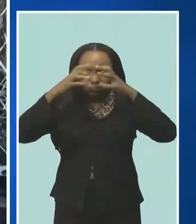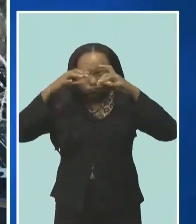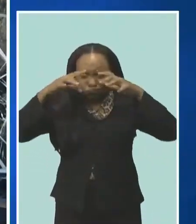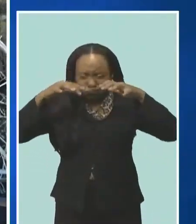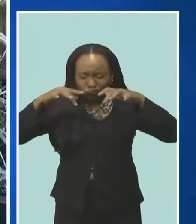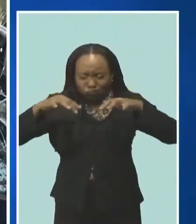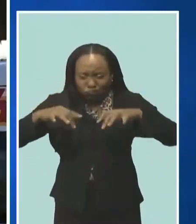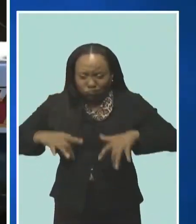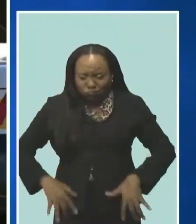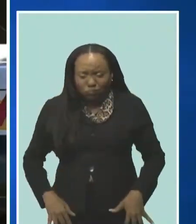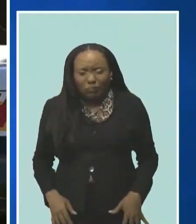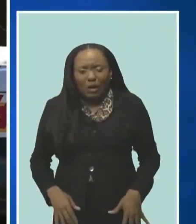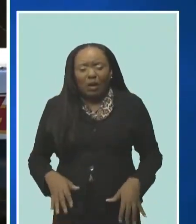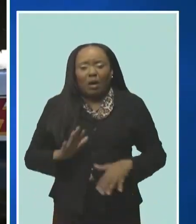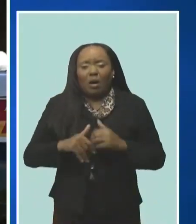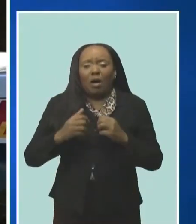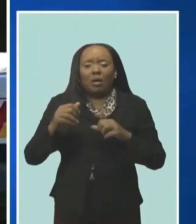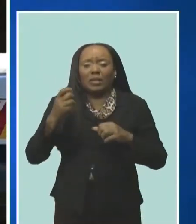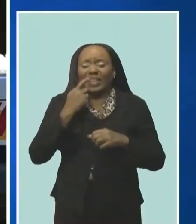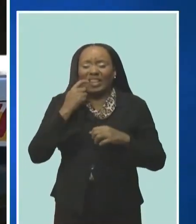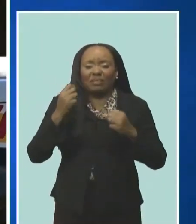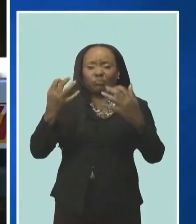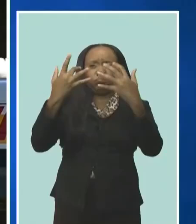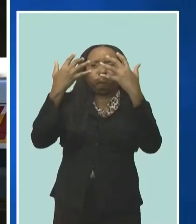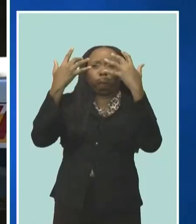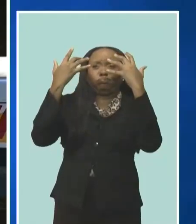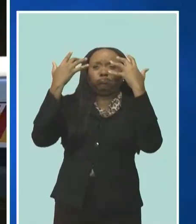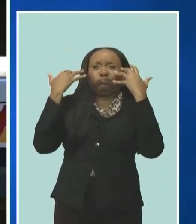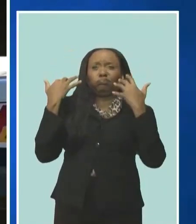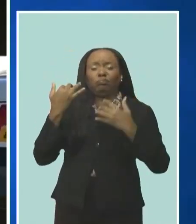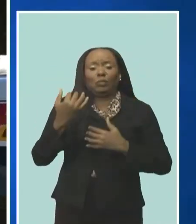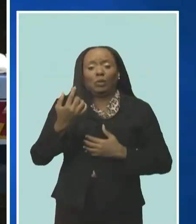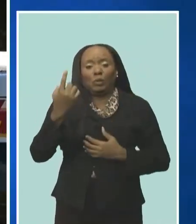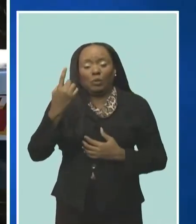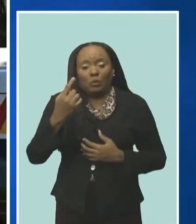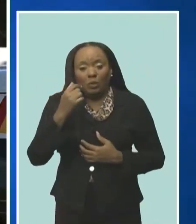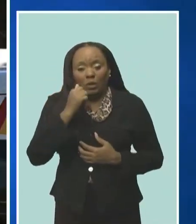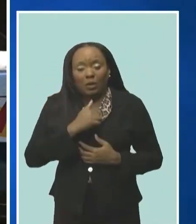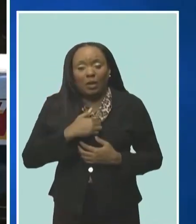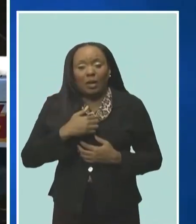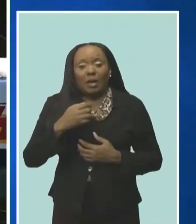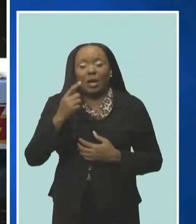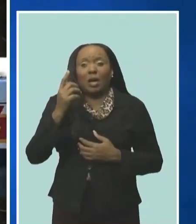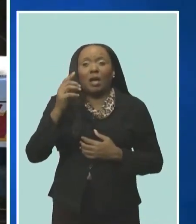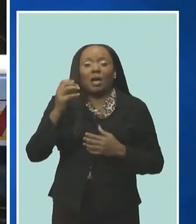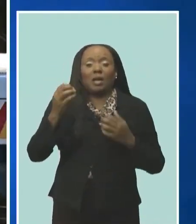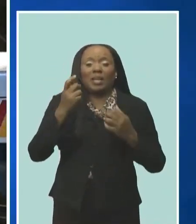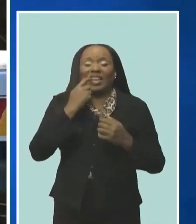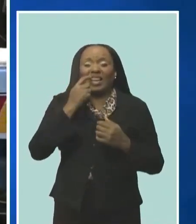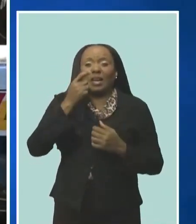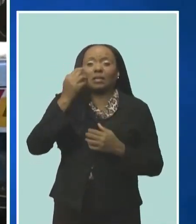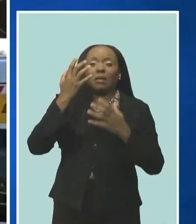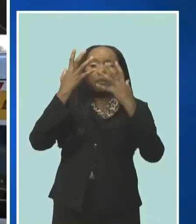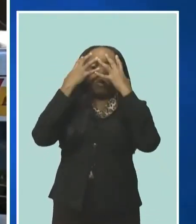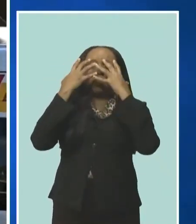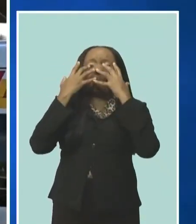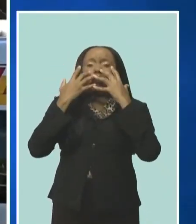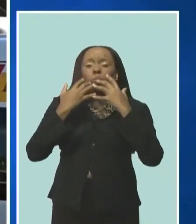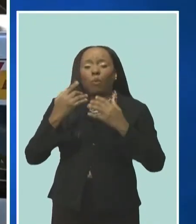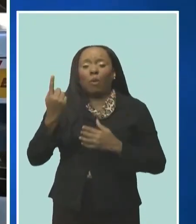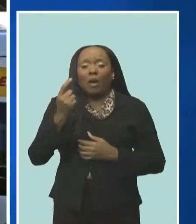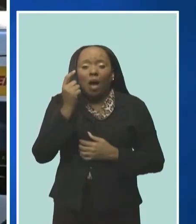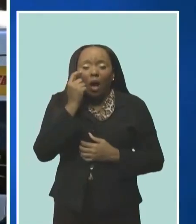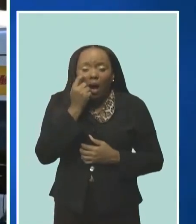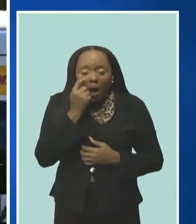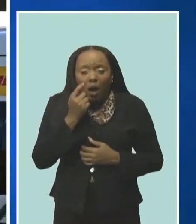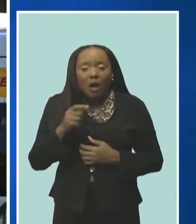of the injuries that people have, like there are cuts in people's head. There's a young lady that has one under her eye, some got others in their face. There's an elderly man